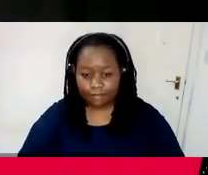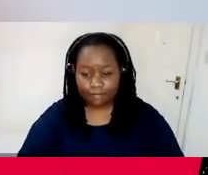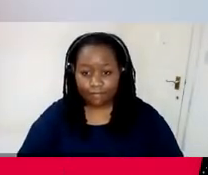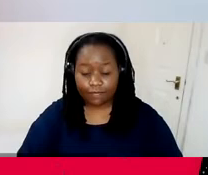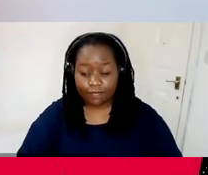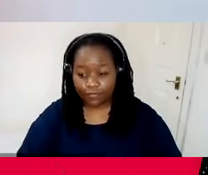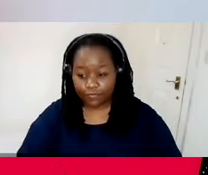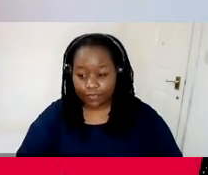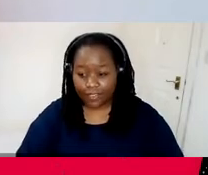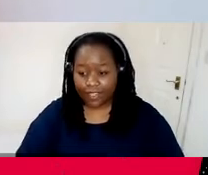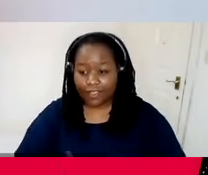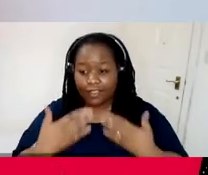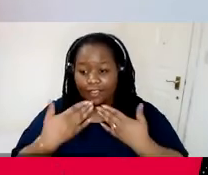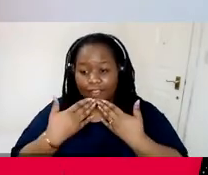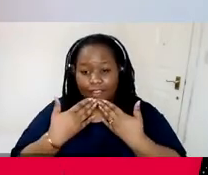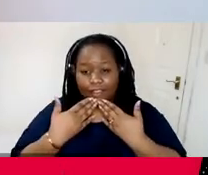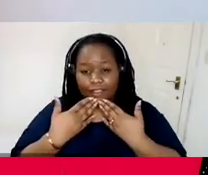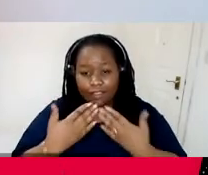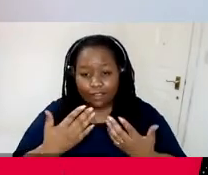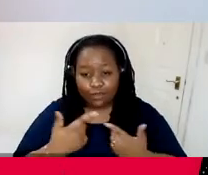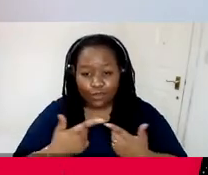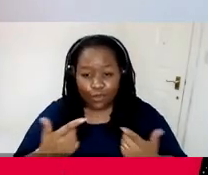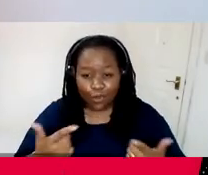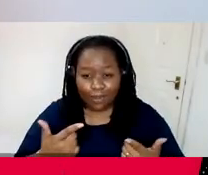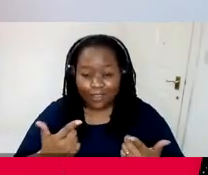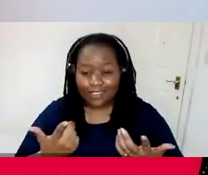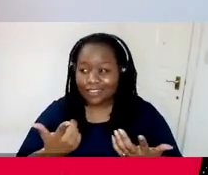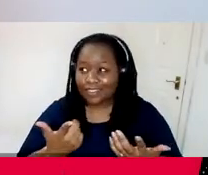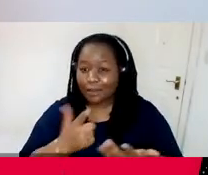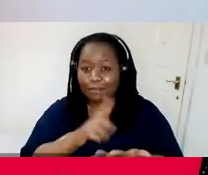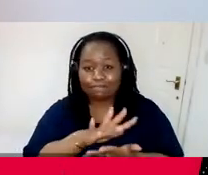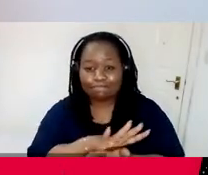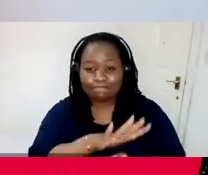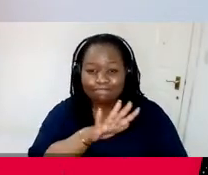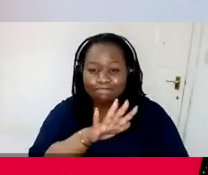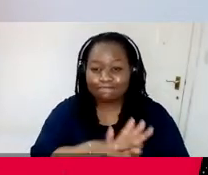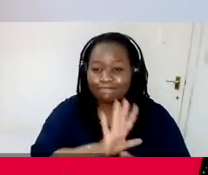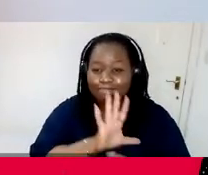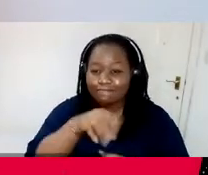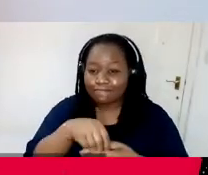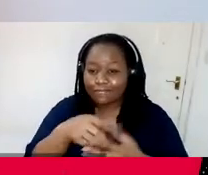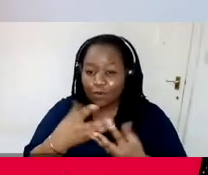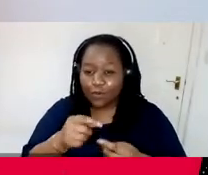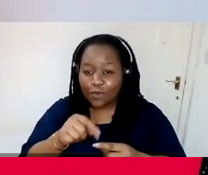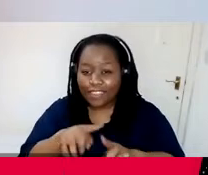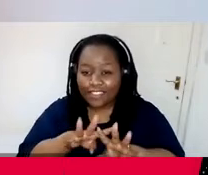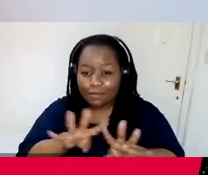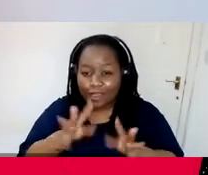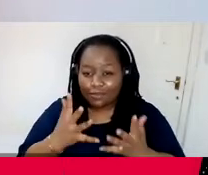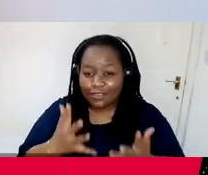Thank you so much. I'm very glad to be with you today in this panel.